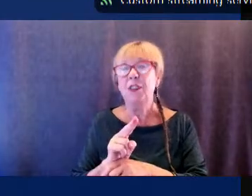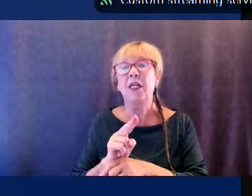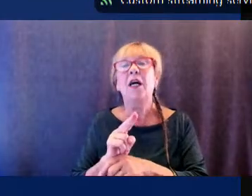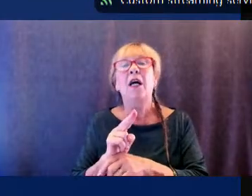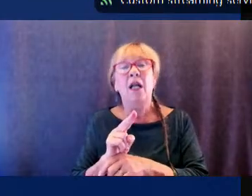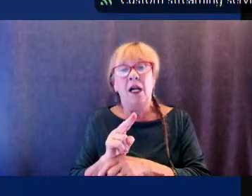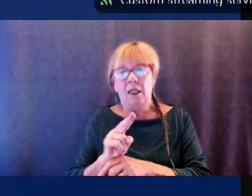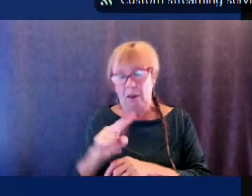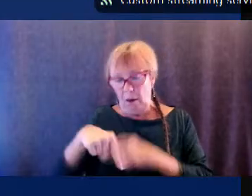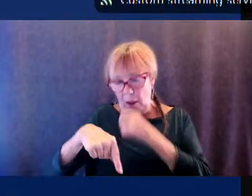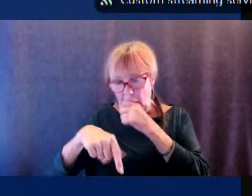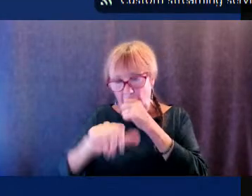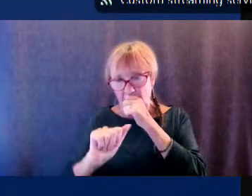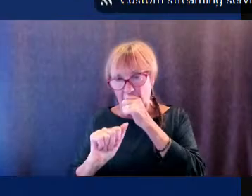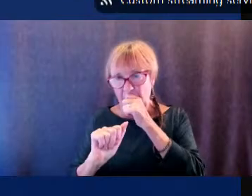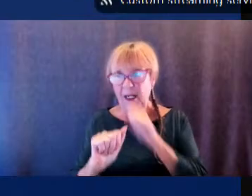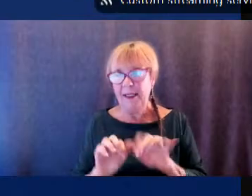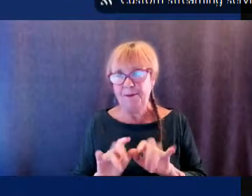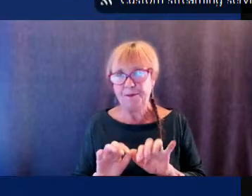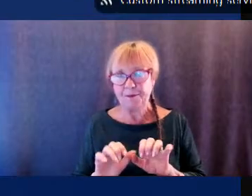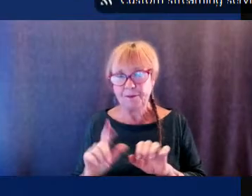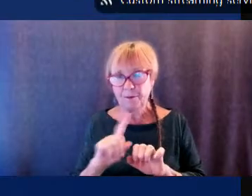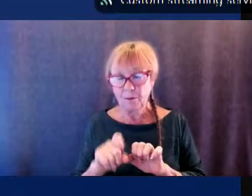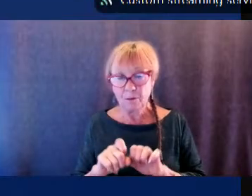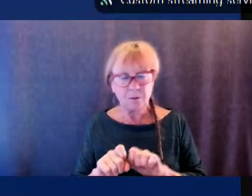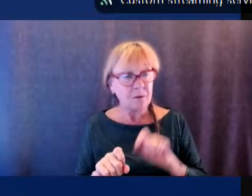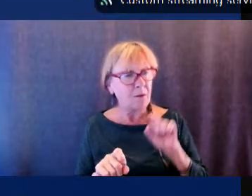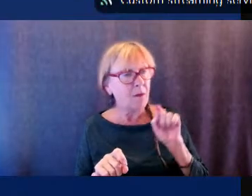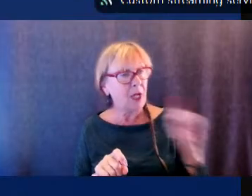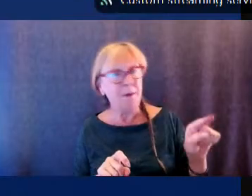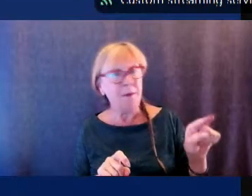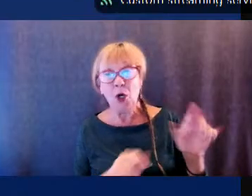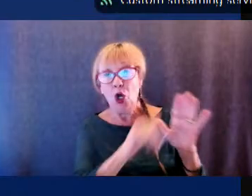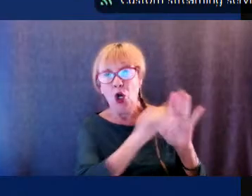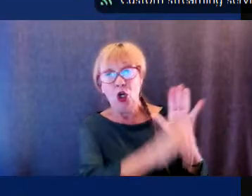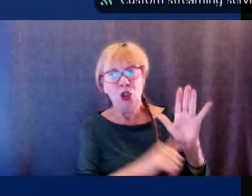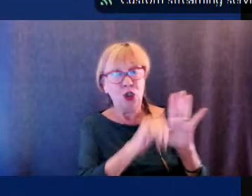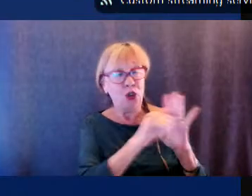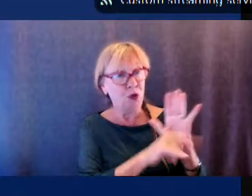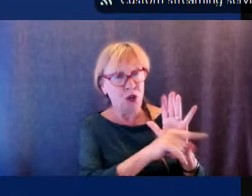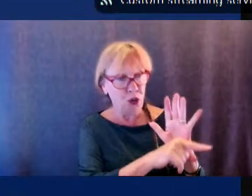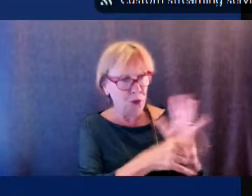their screens. For those of you who are on YouTube and would like to submit questions, I